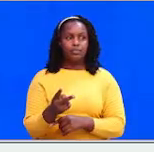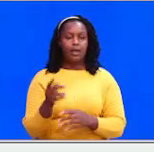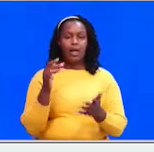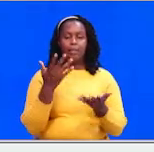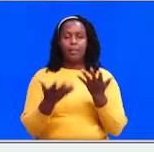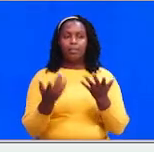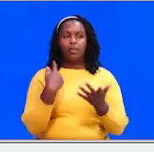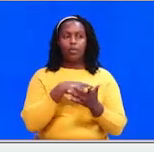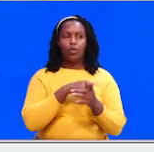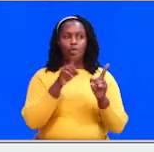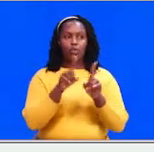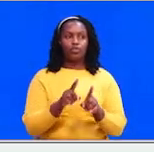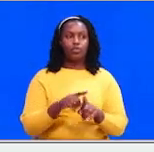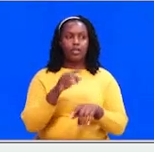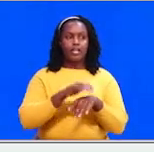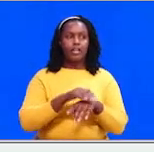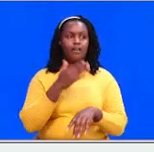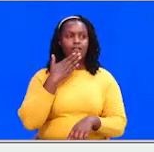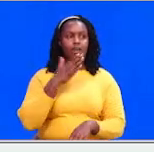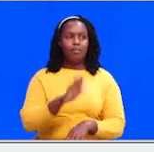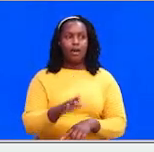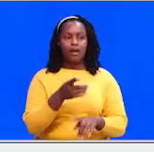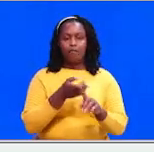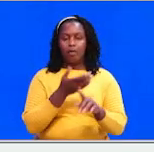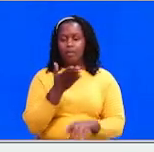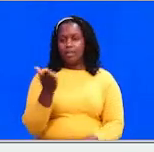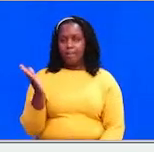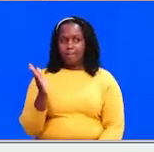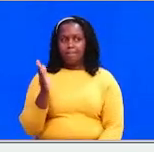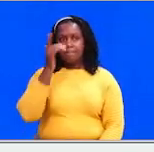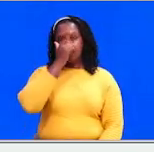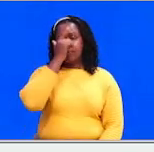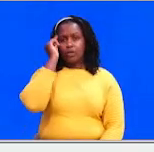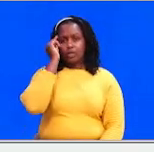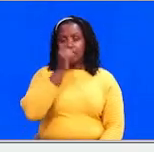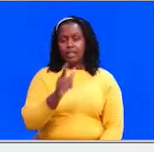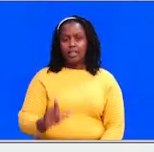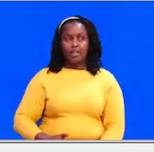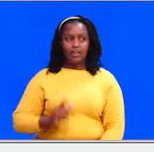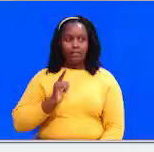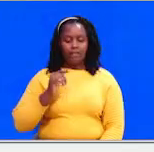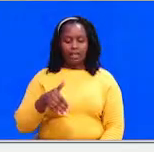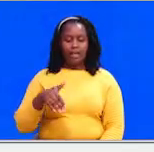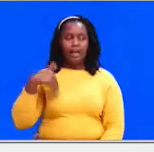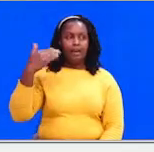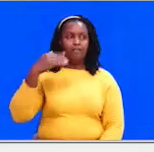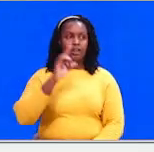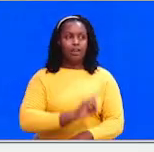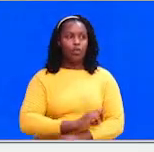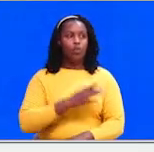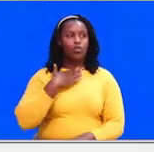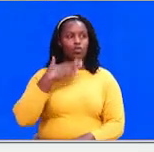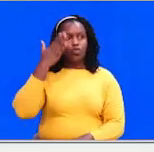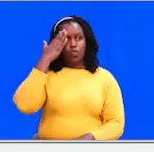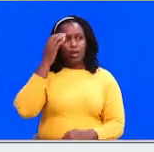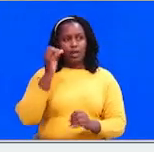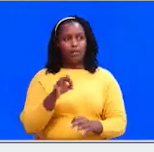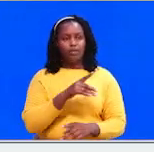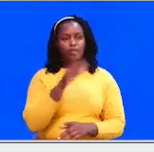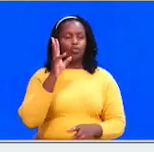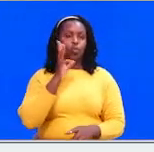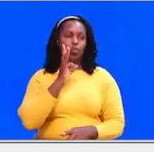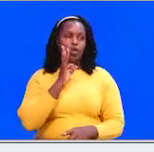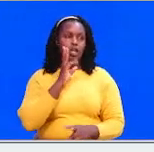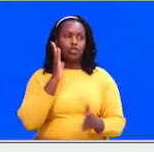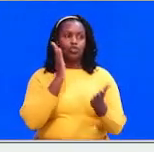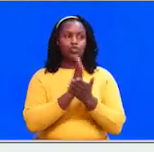also get a bit of, you know, feedback from them on how it is, because they live here day to day. So we'd like to know if this water is